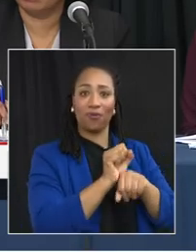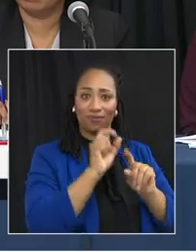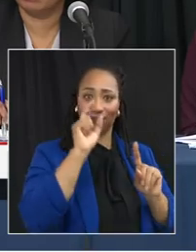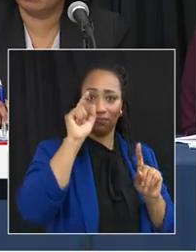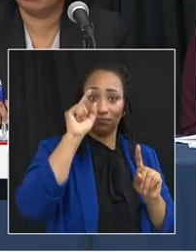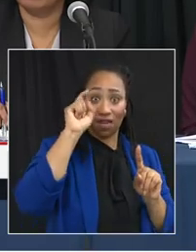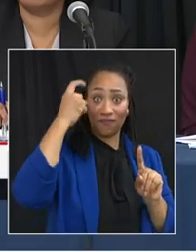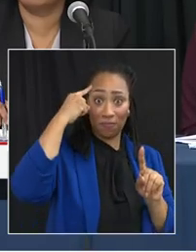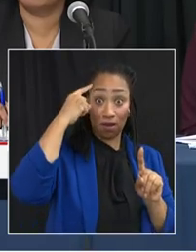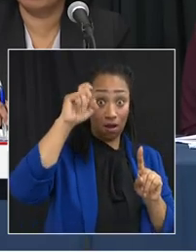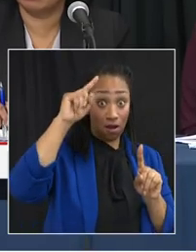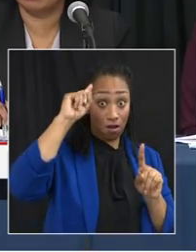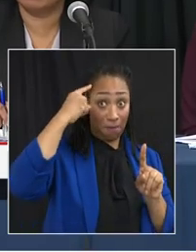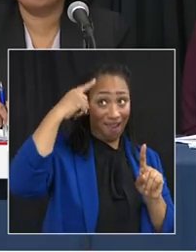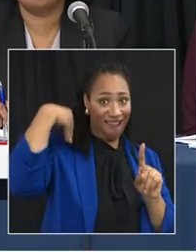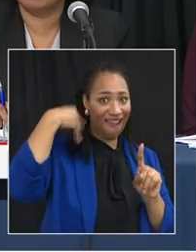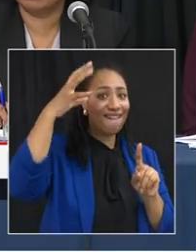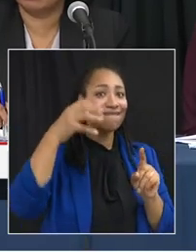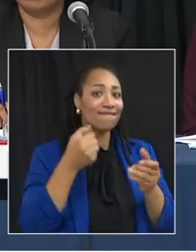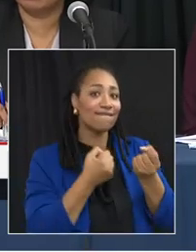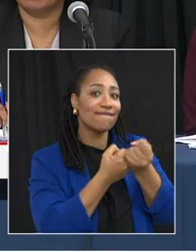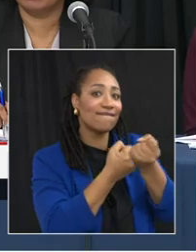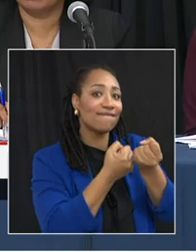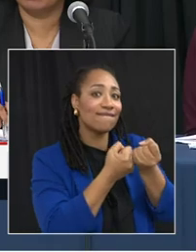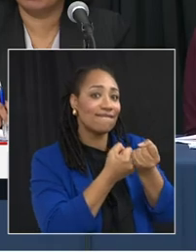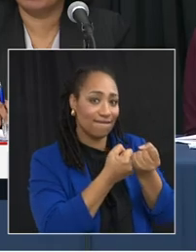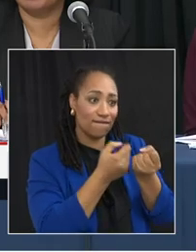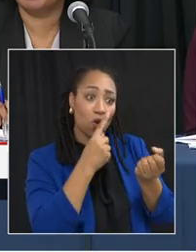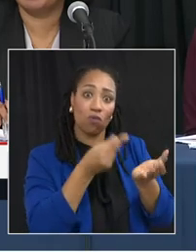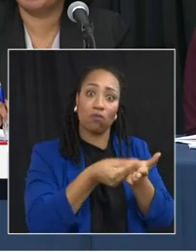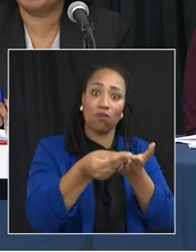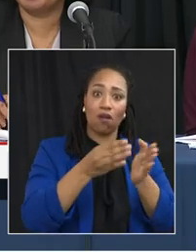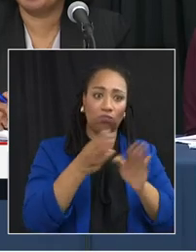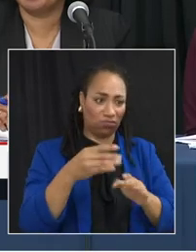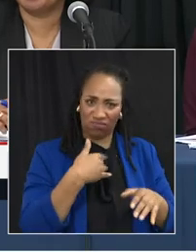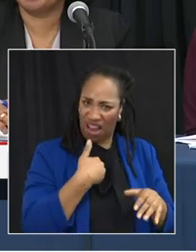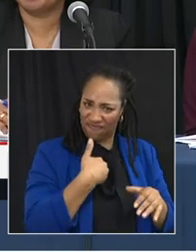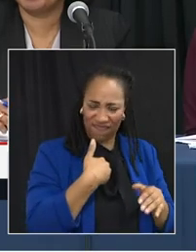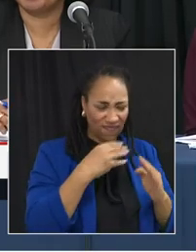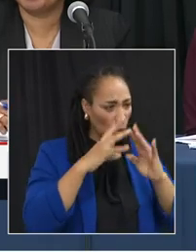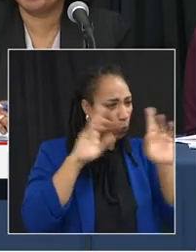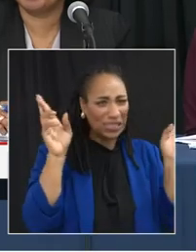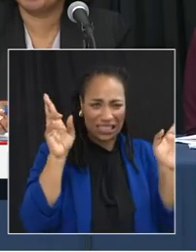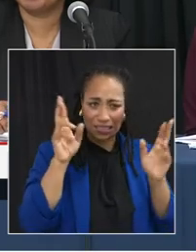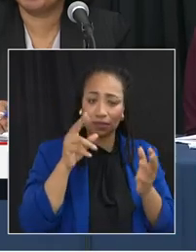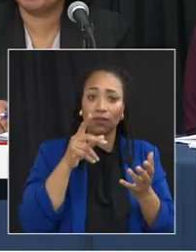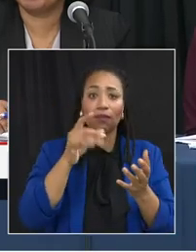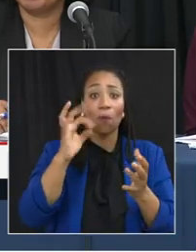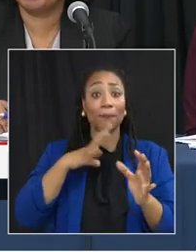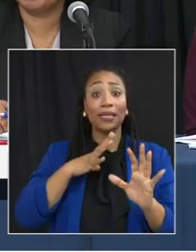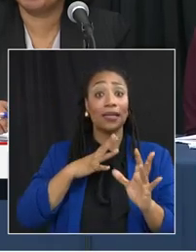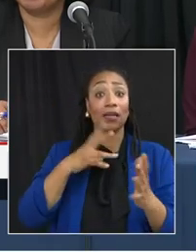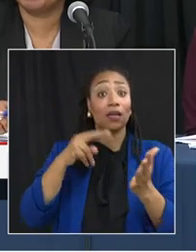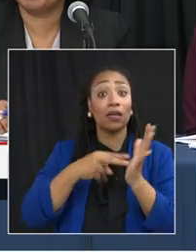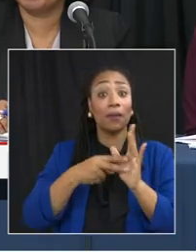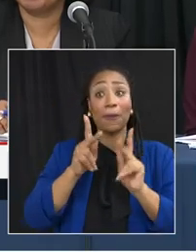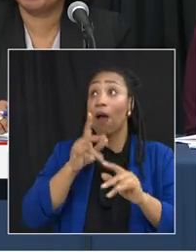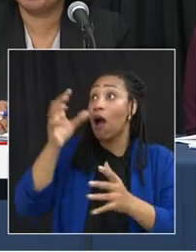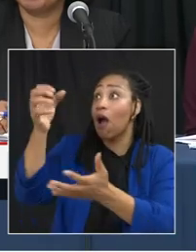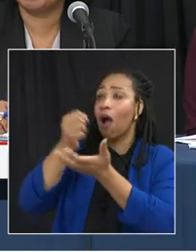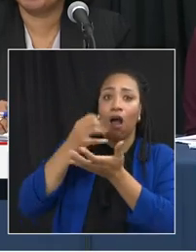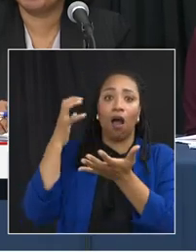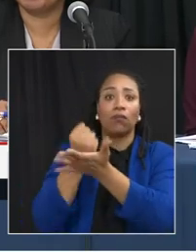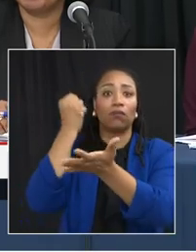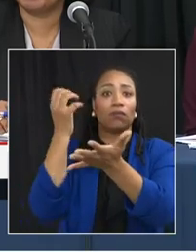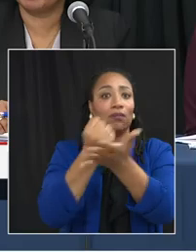employee-assisted program for DC government employees, and a lot of our employees have taken advantage of it. So we continue to look for ways to invest